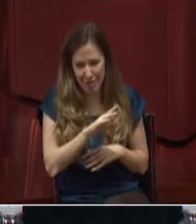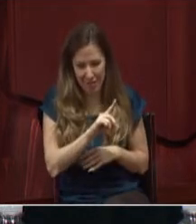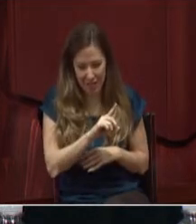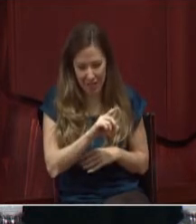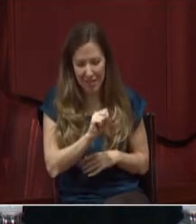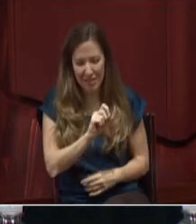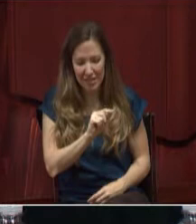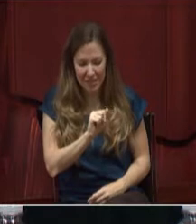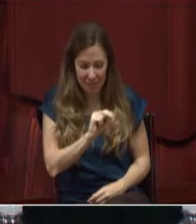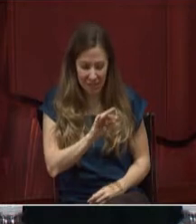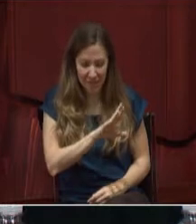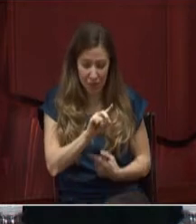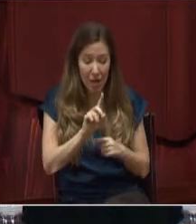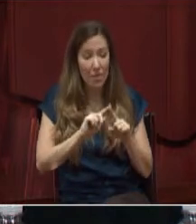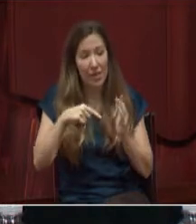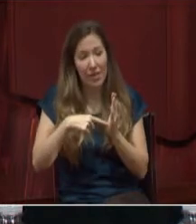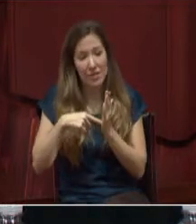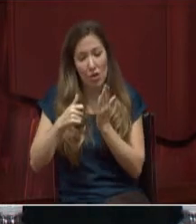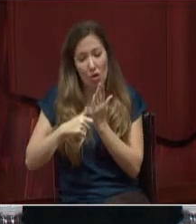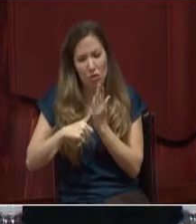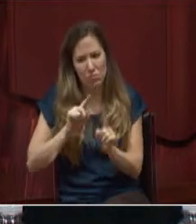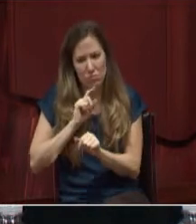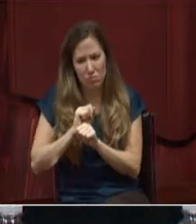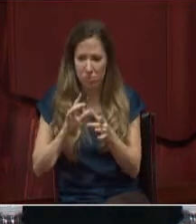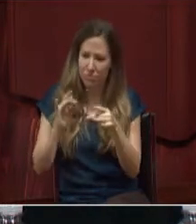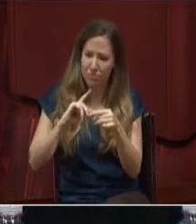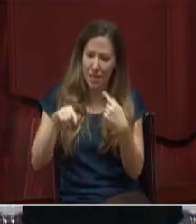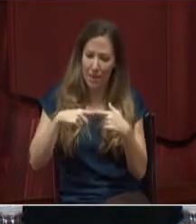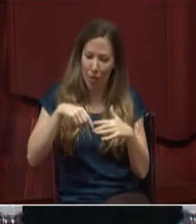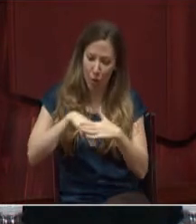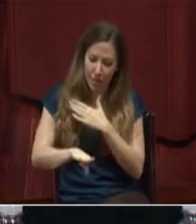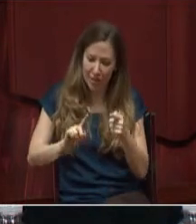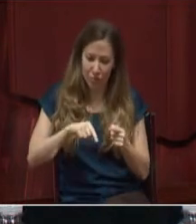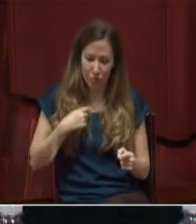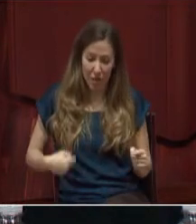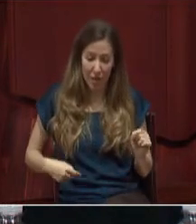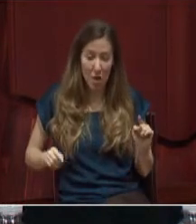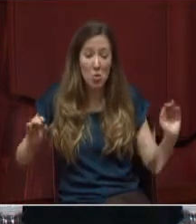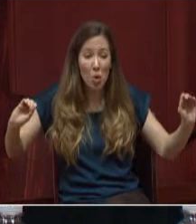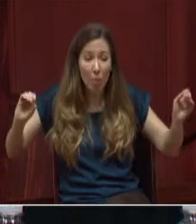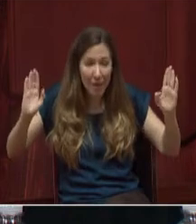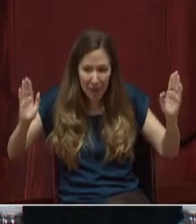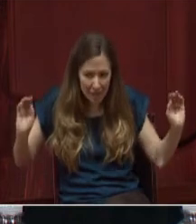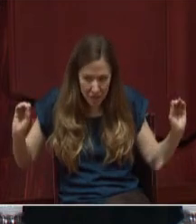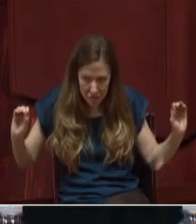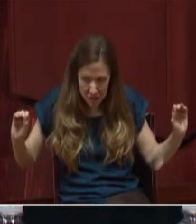article really telegraphed the opening to China. Nobody paid any attention to it. When the article appeared,